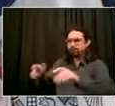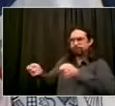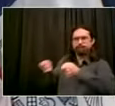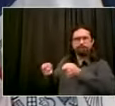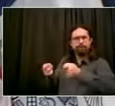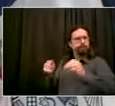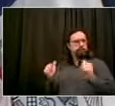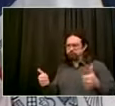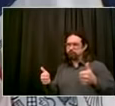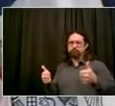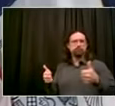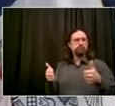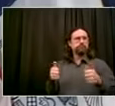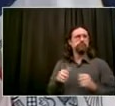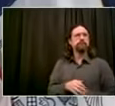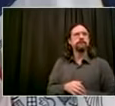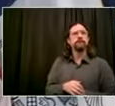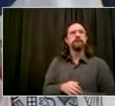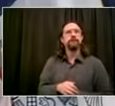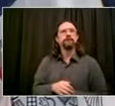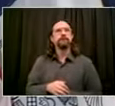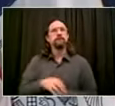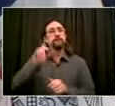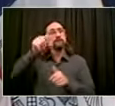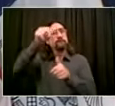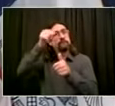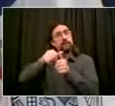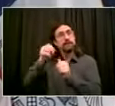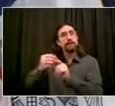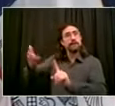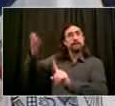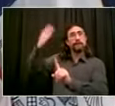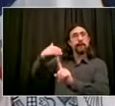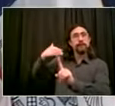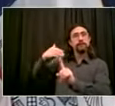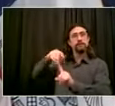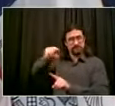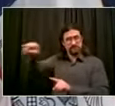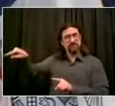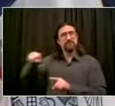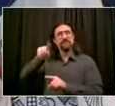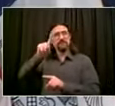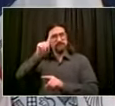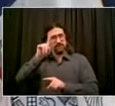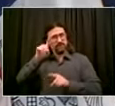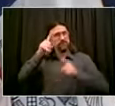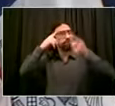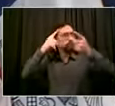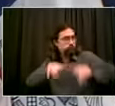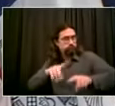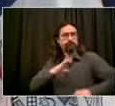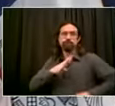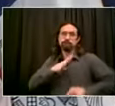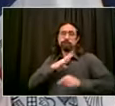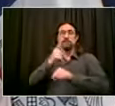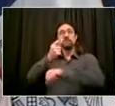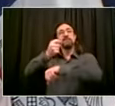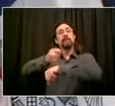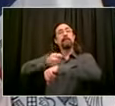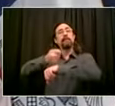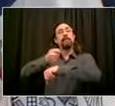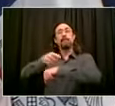of worship voluntarily at the height of the crisis in March and April. But, you know, I look back now and understand there was